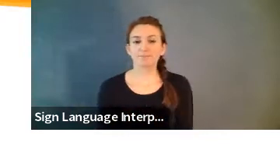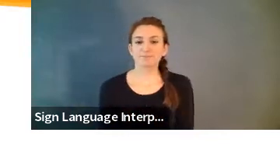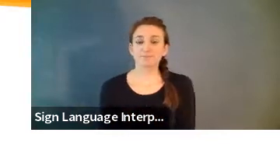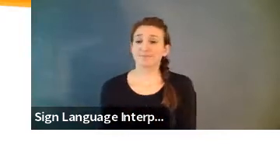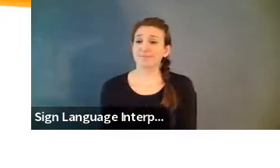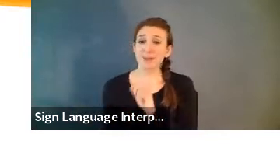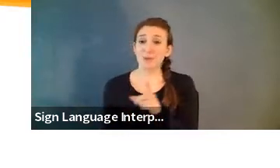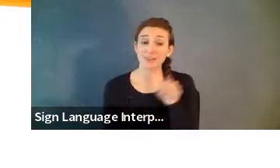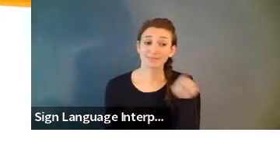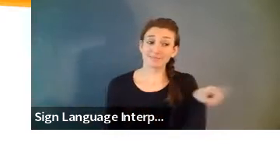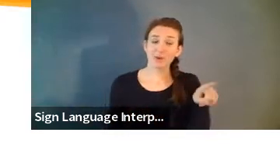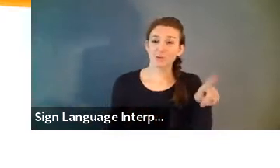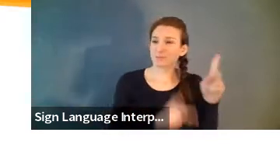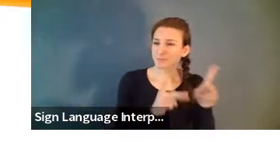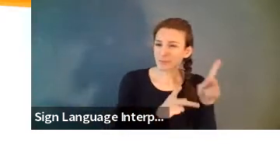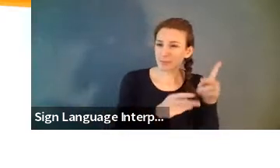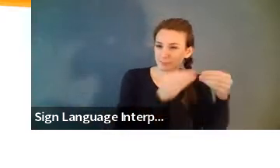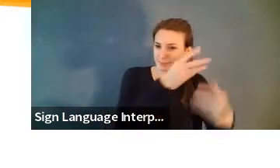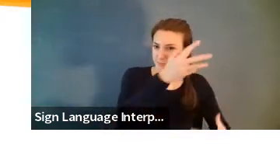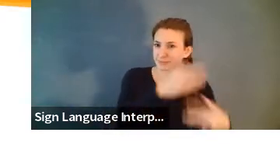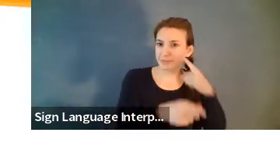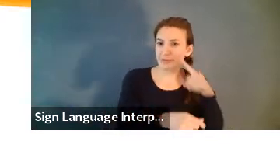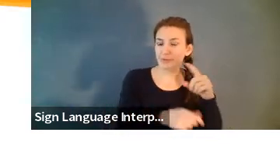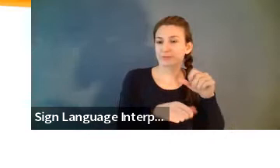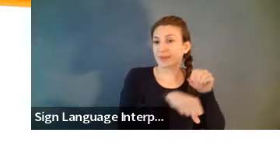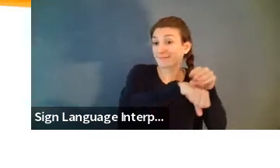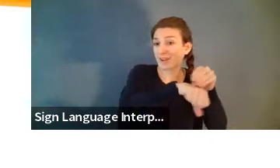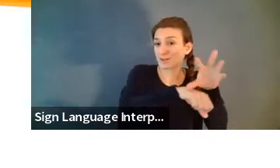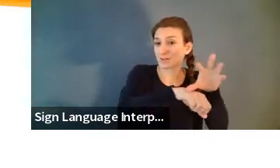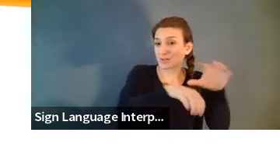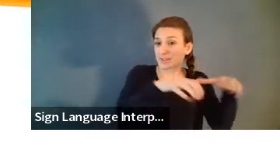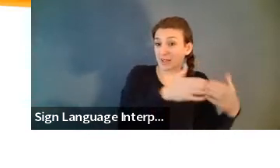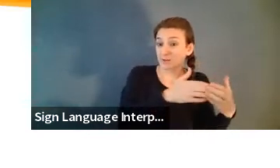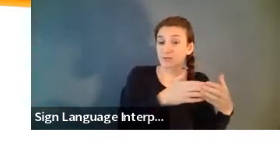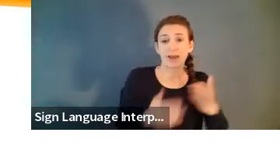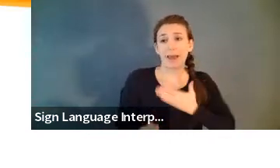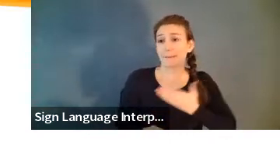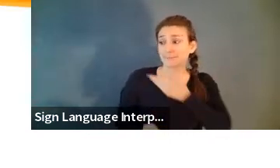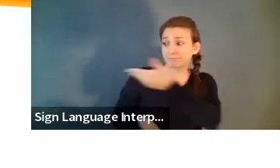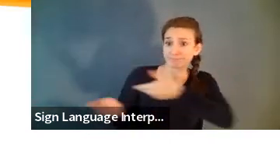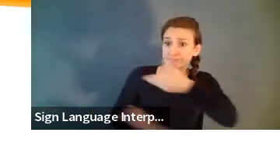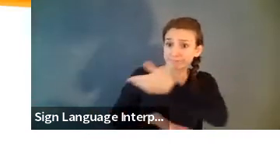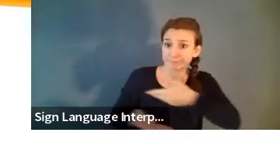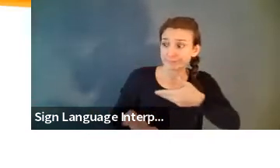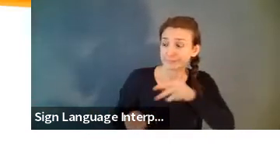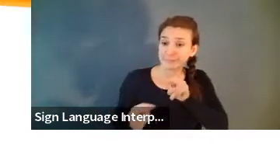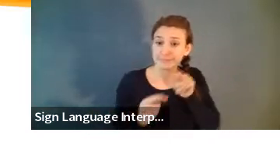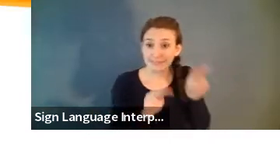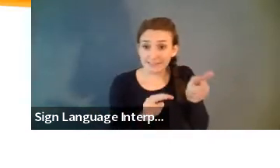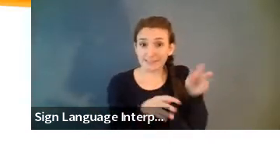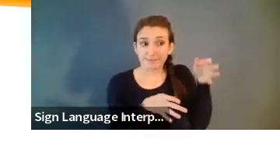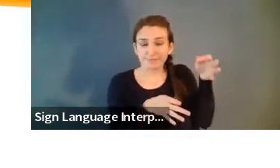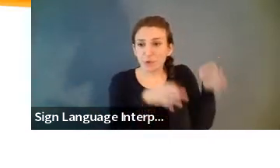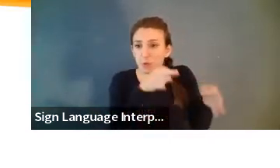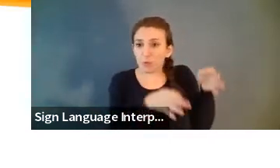to come talk to classes as well, have people come watch them, our judges, watch an actual part of a trial